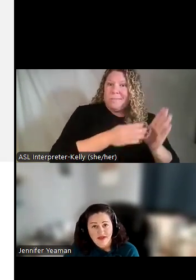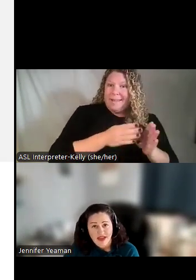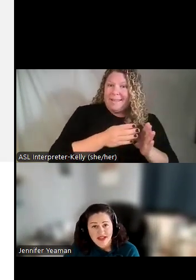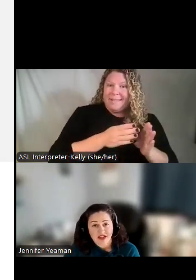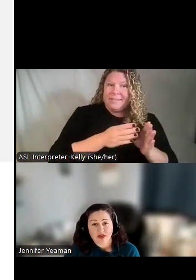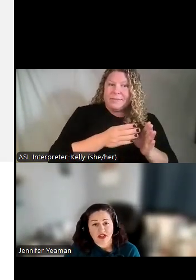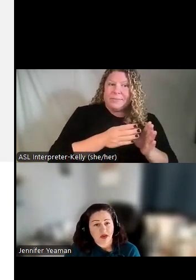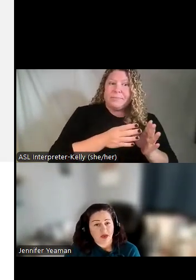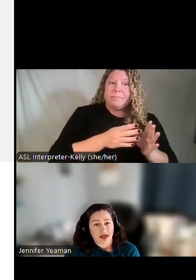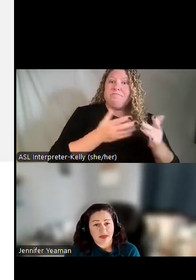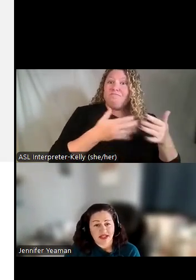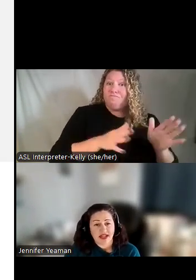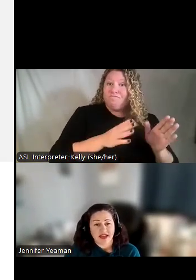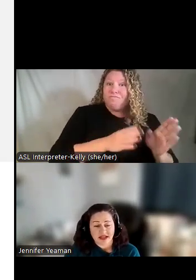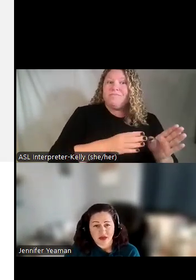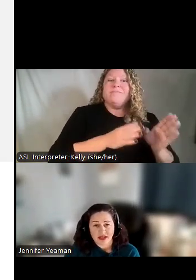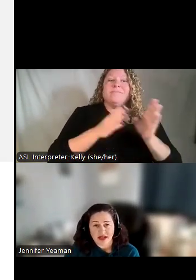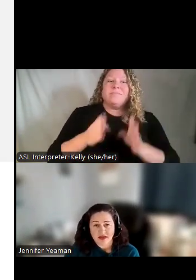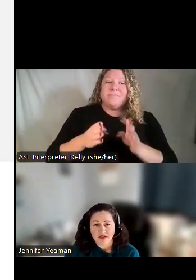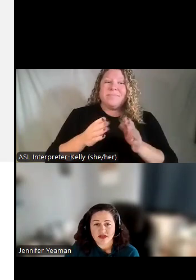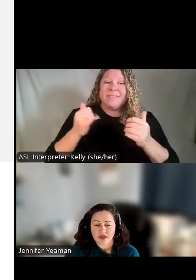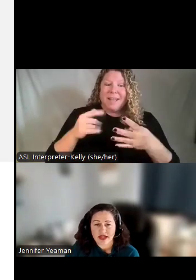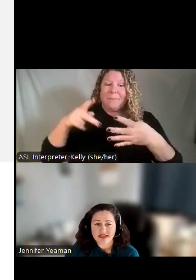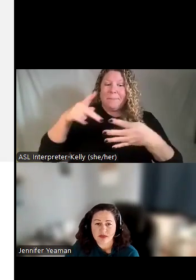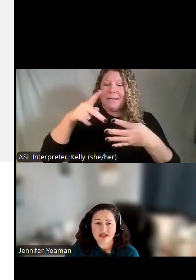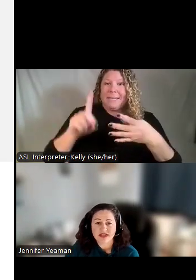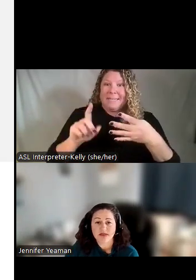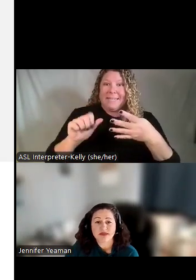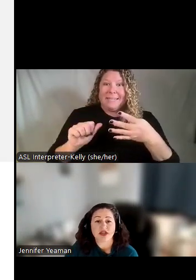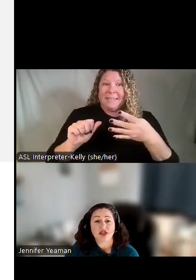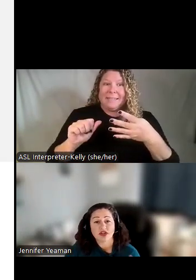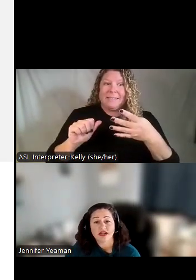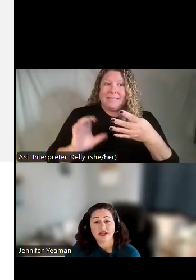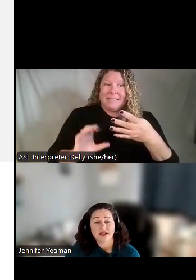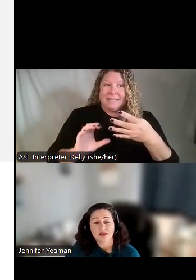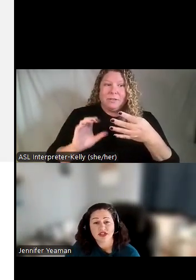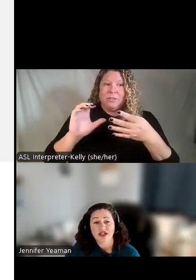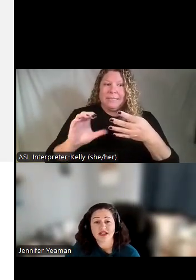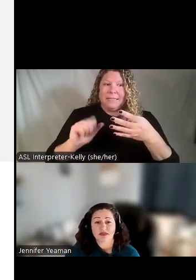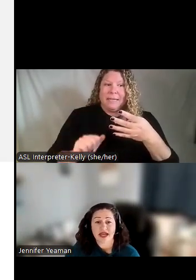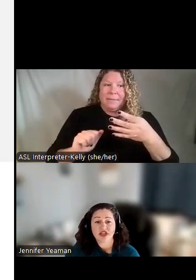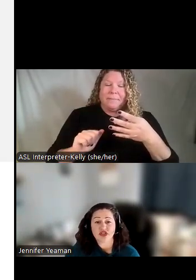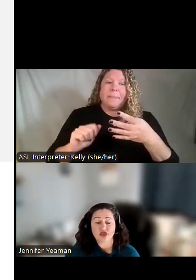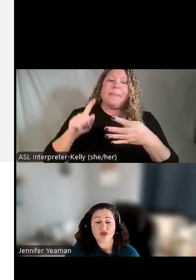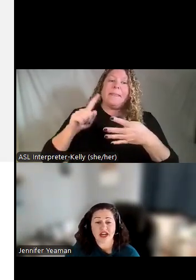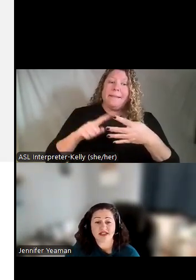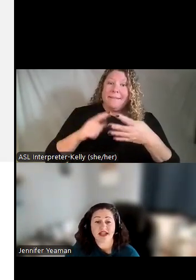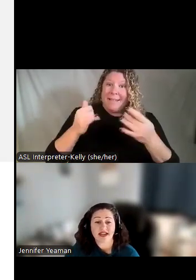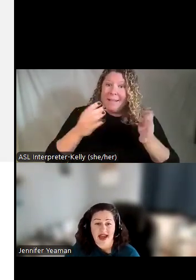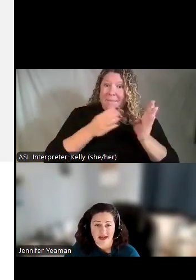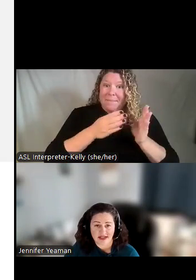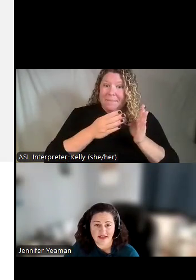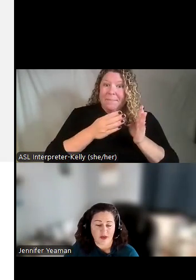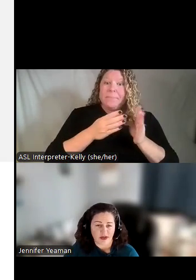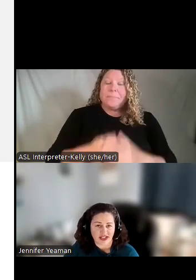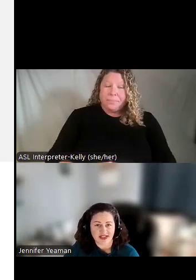Once we have that done, we're going to go through that PDA cycle again. So in the next couple of steps, you're going to get the opportunity to plan, do, check,